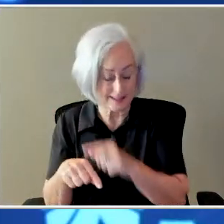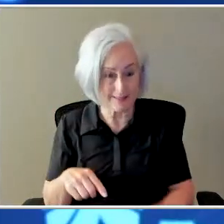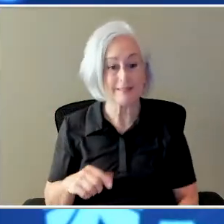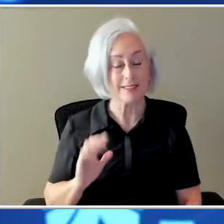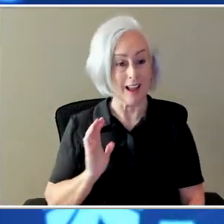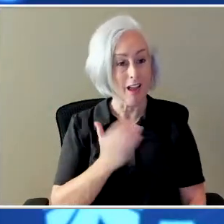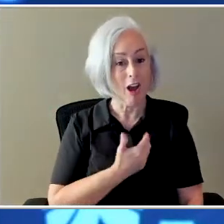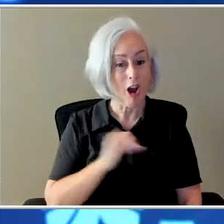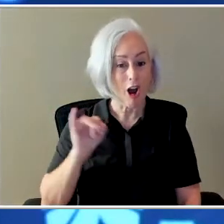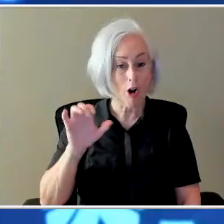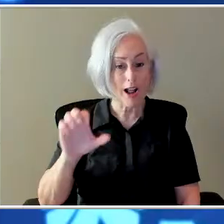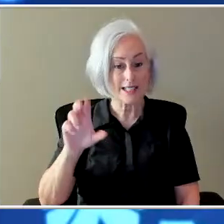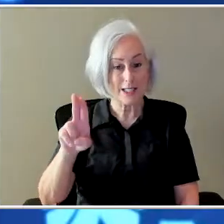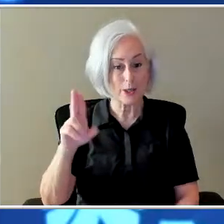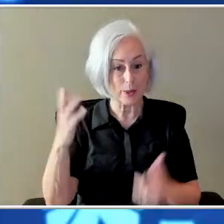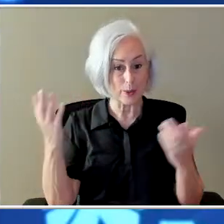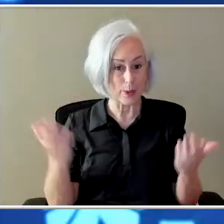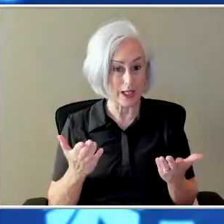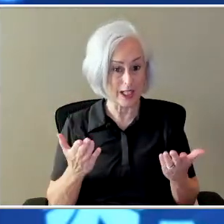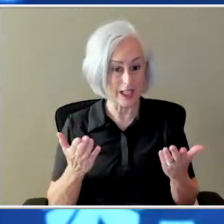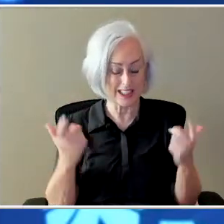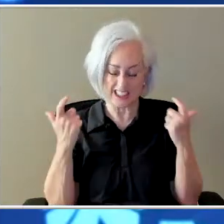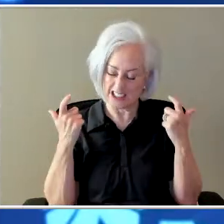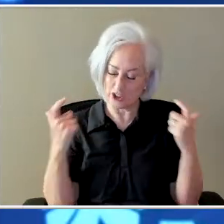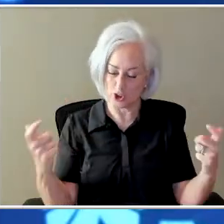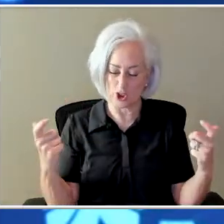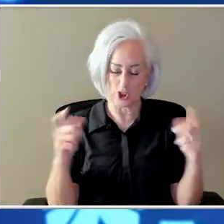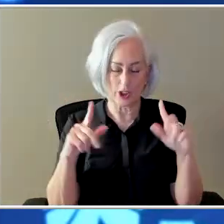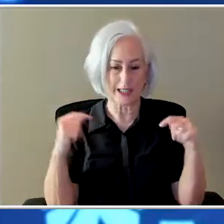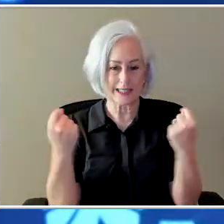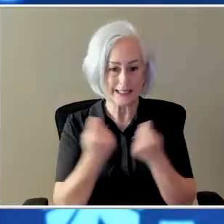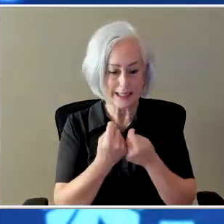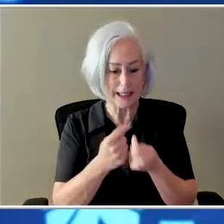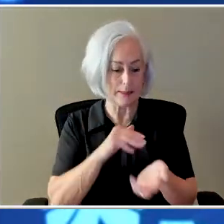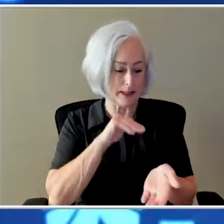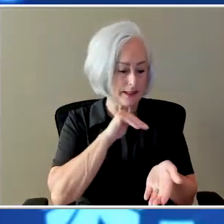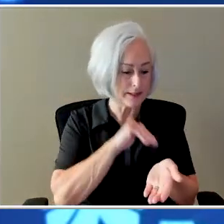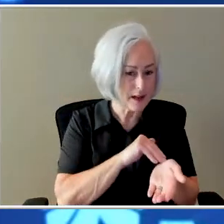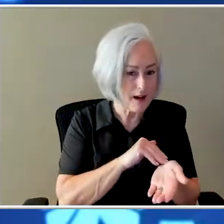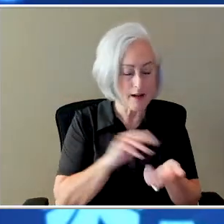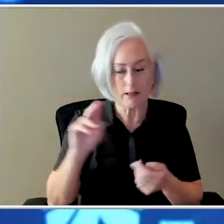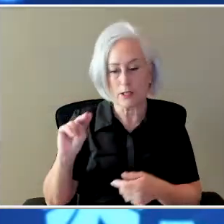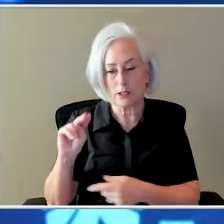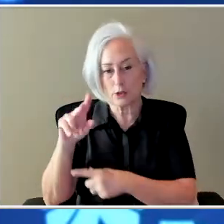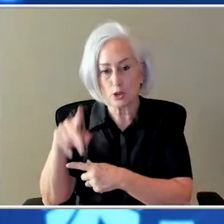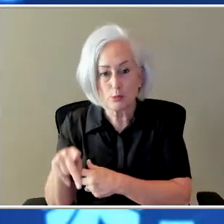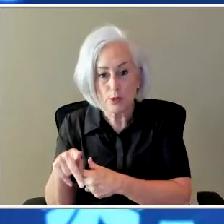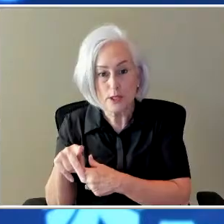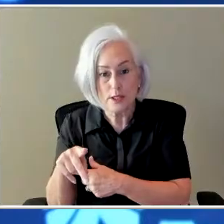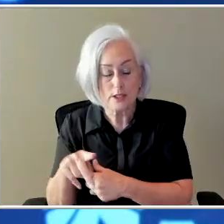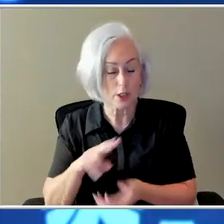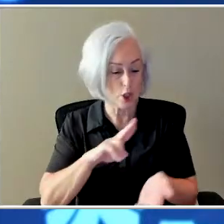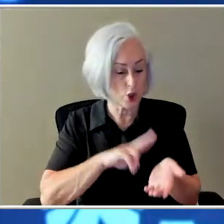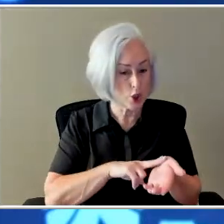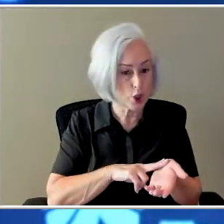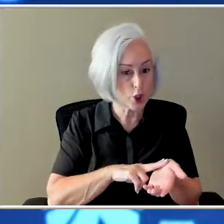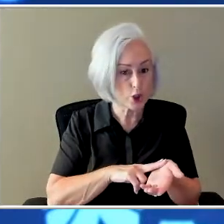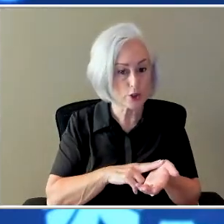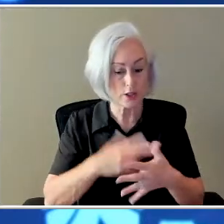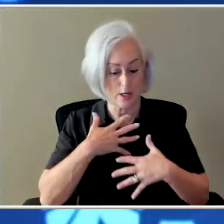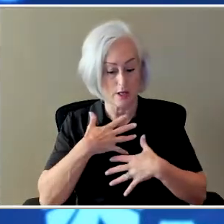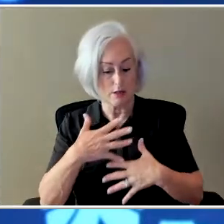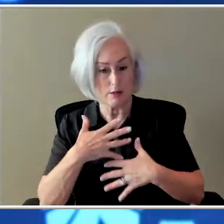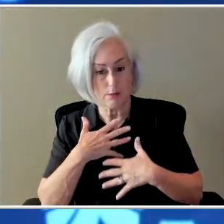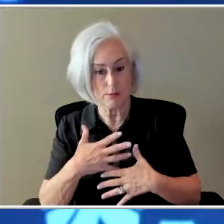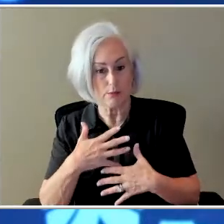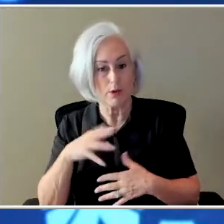here at KU is we have such a big team. So we have physicians, nurse practitioners, nurses, respiratory, dietary, all of these